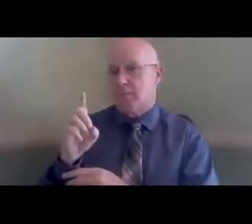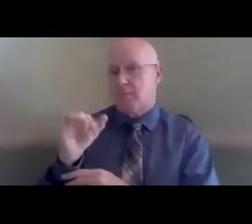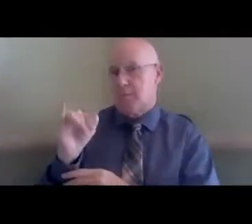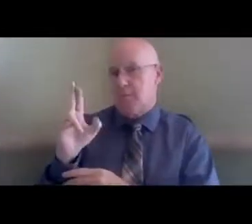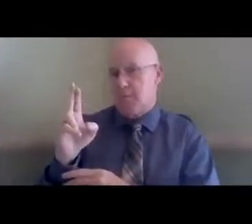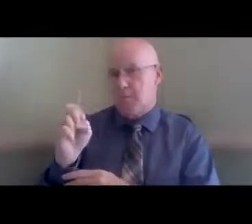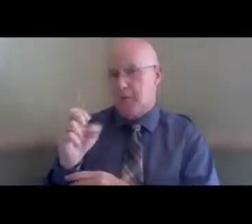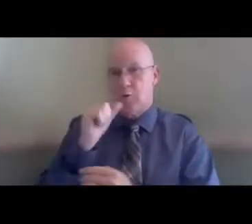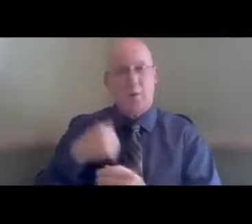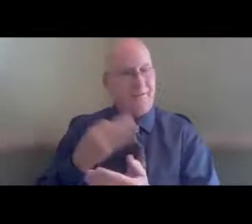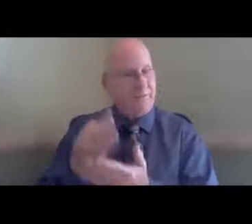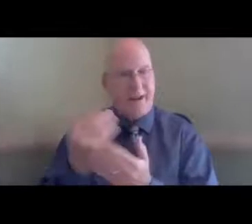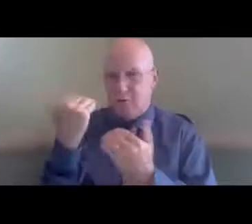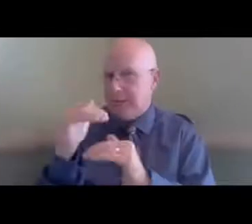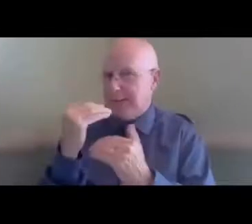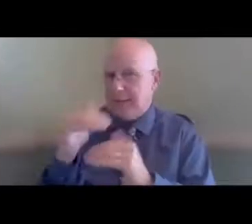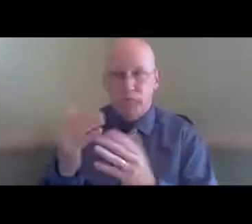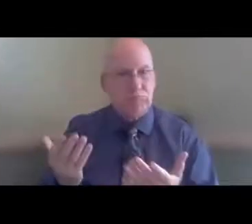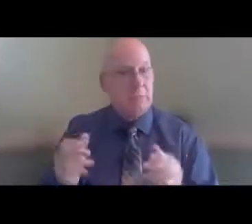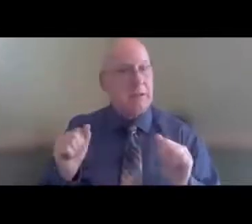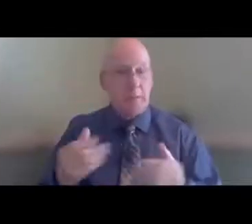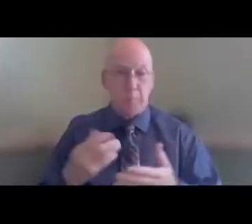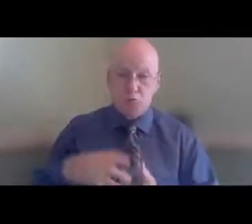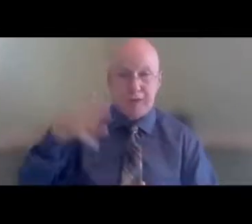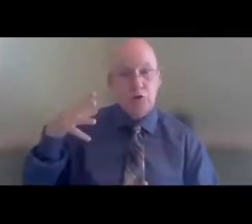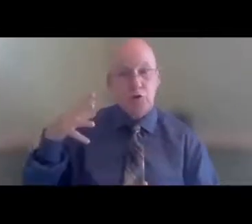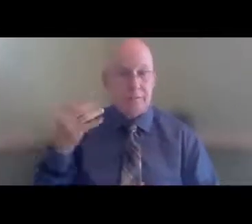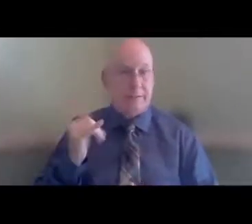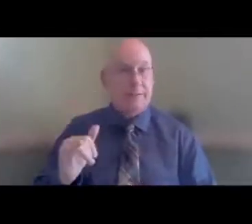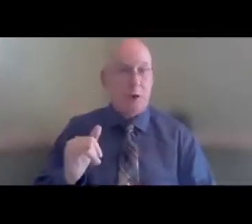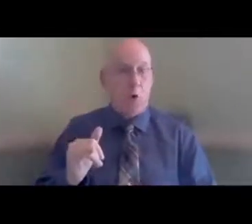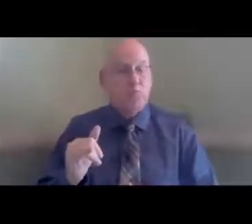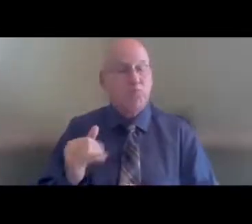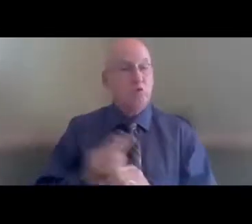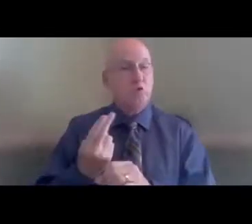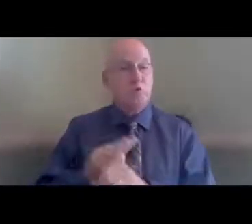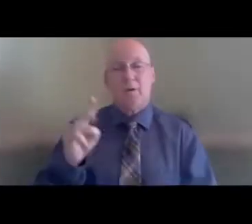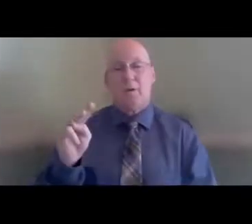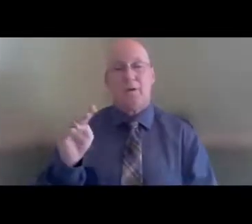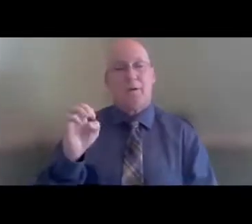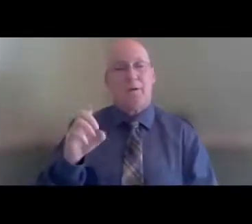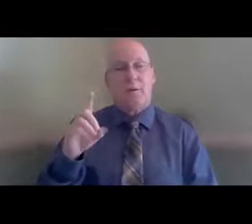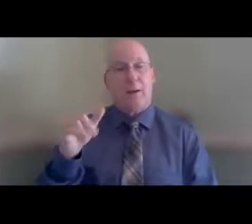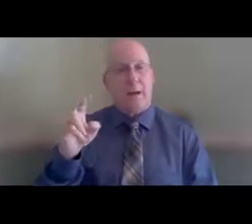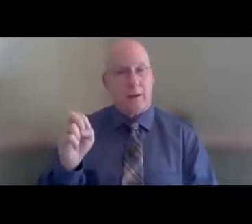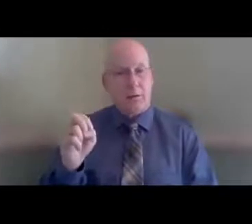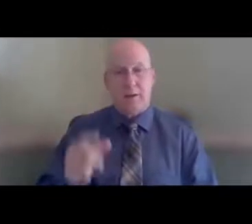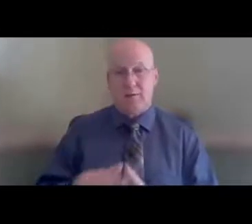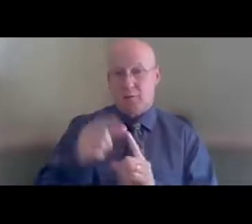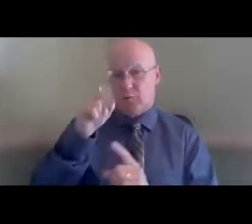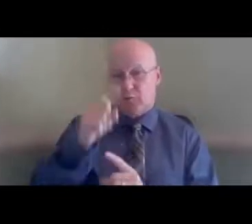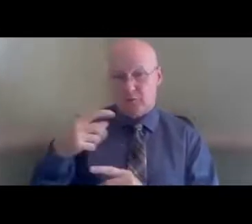financial limitations to it, so you can be wealthy and draw Medicare, and therefore a special needs trust is